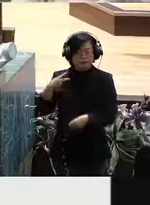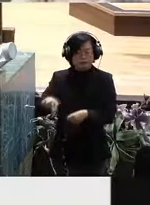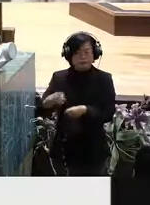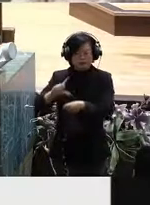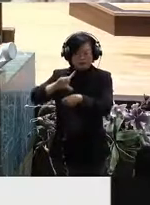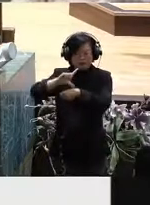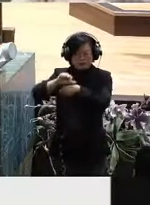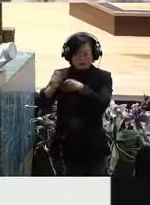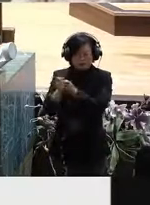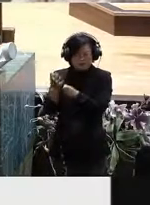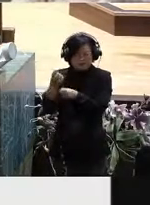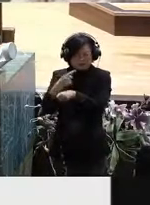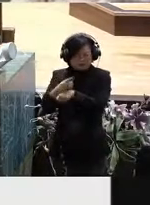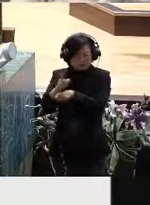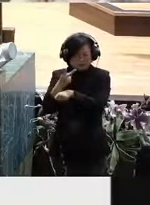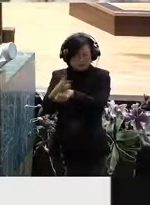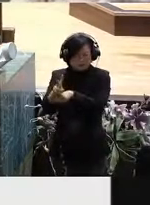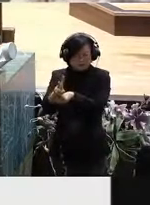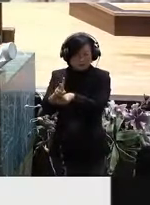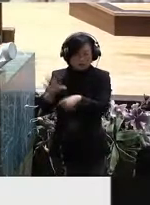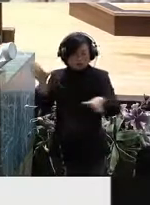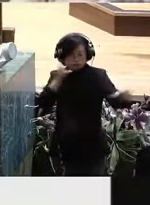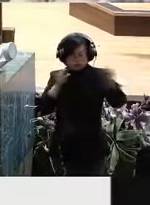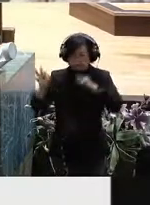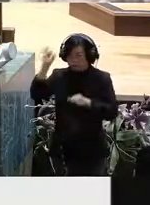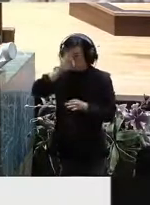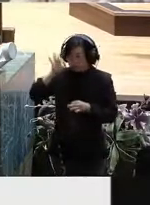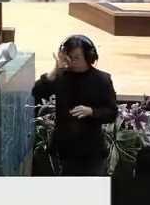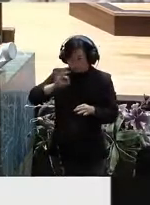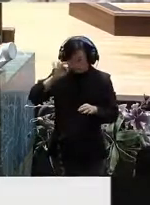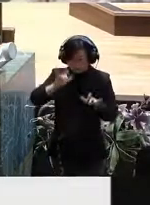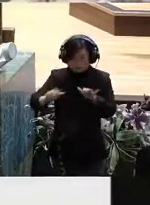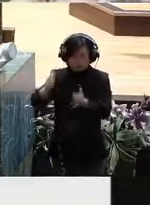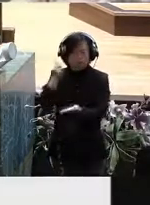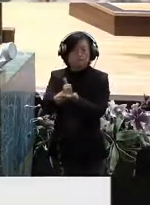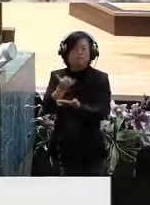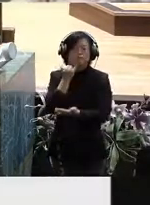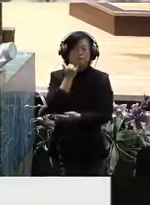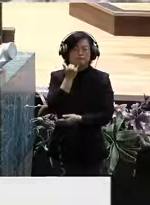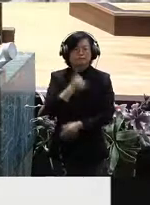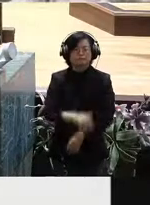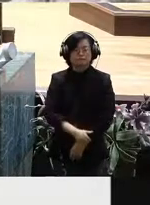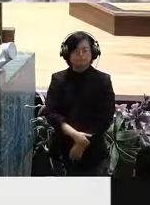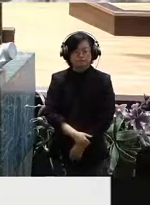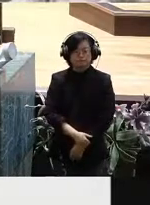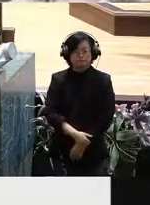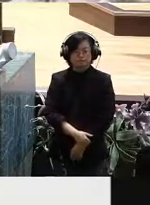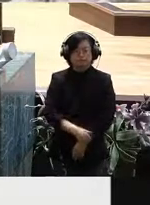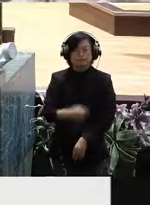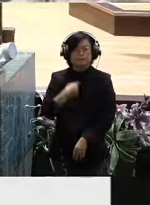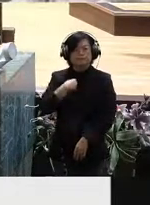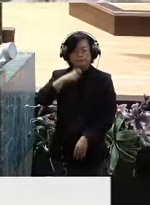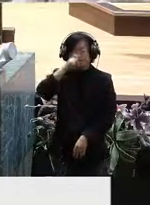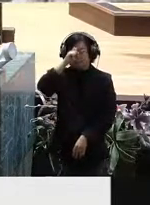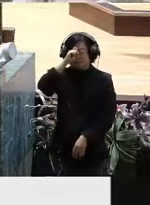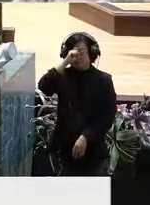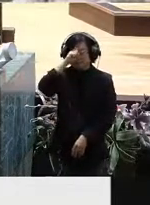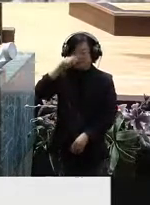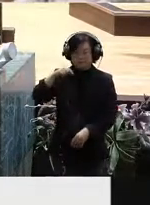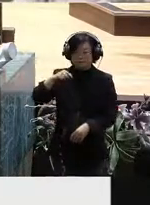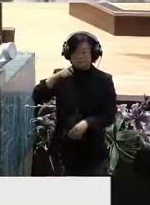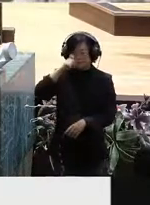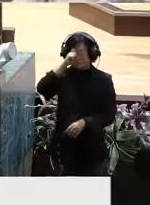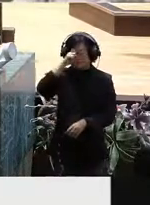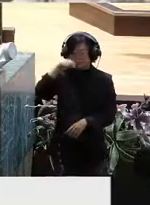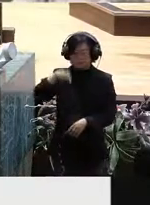We are trying to build a non-partisan civic innovation ecosystem to improve quality of life across Pakistan. And we are trying to